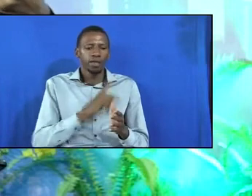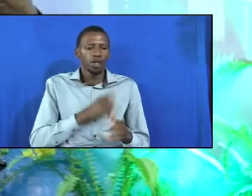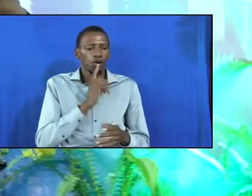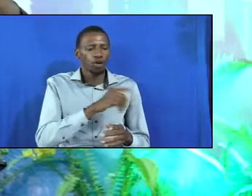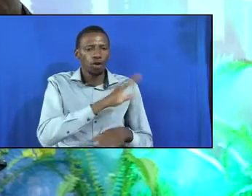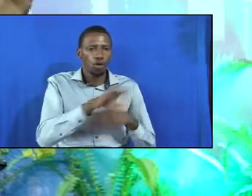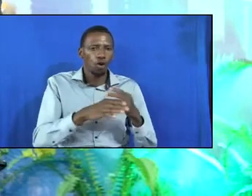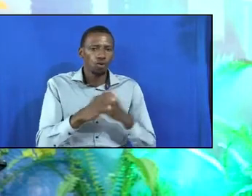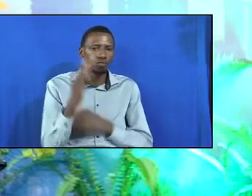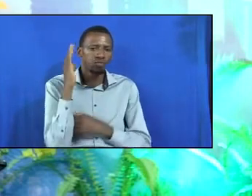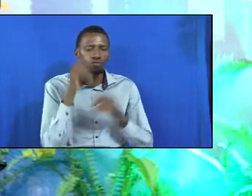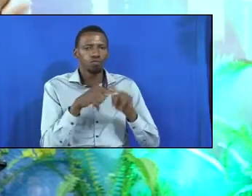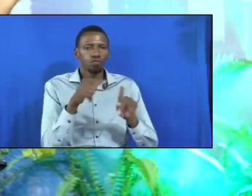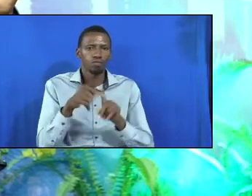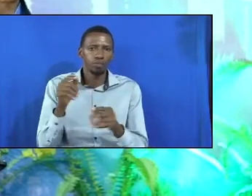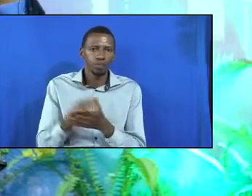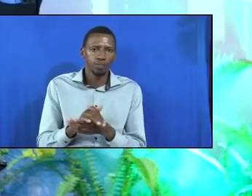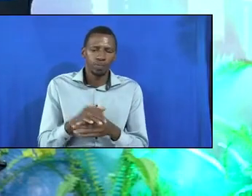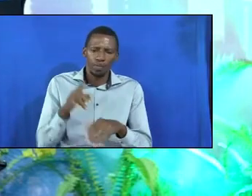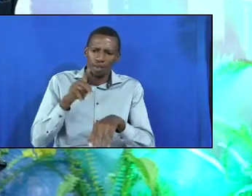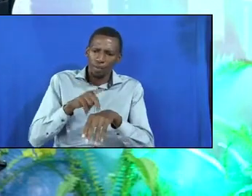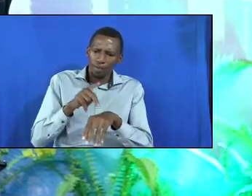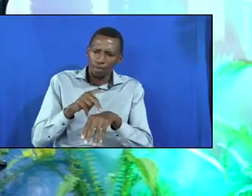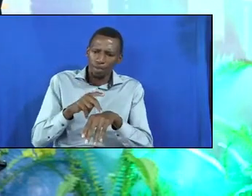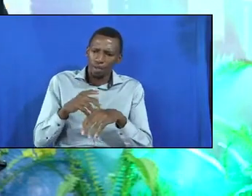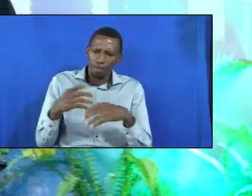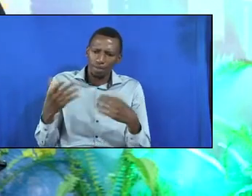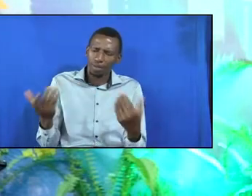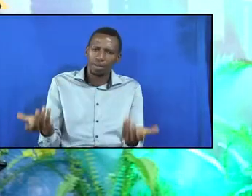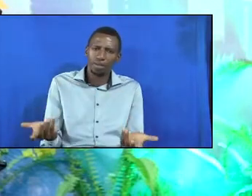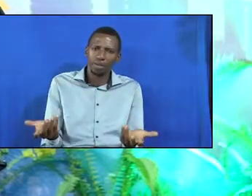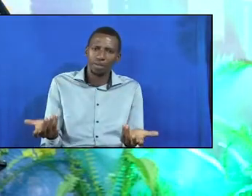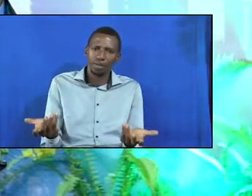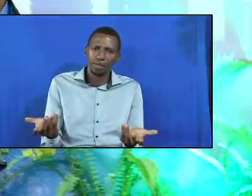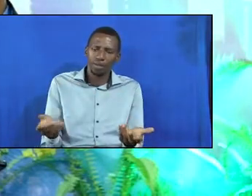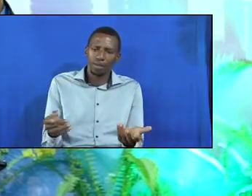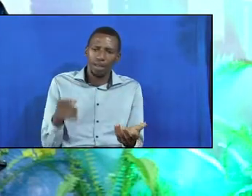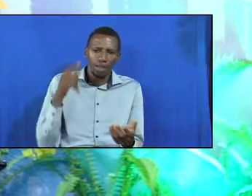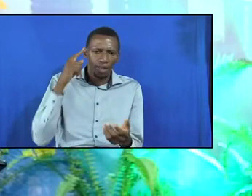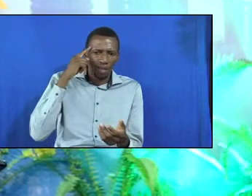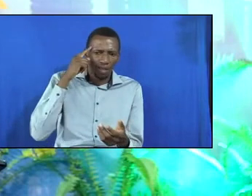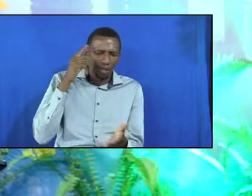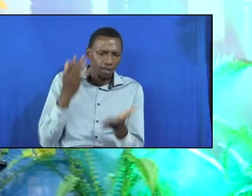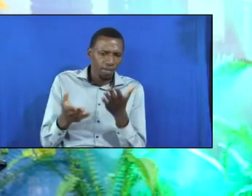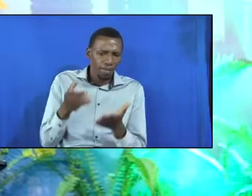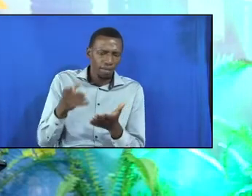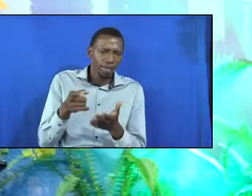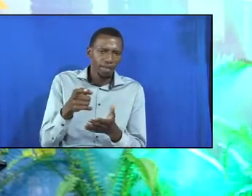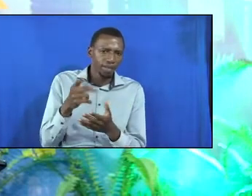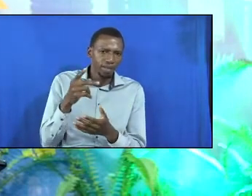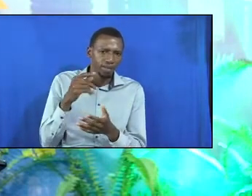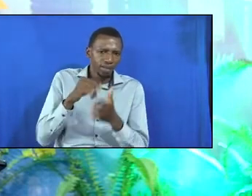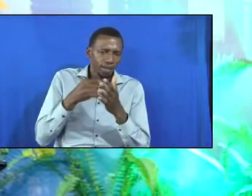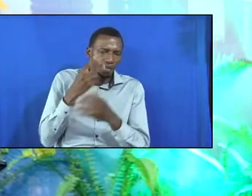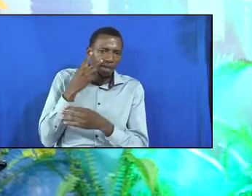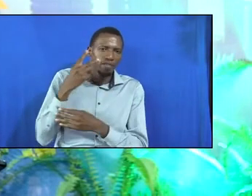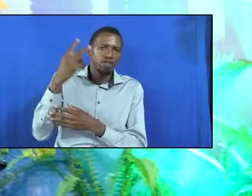of a Herod's prison? He thought, no, this must be a vision I'm seeing.